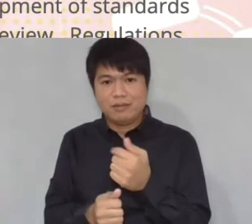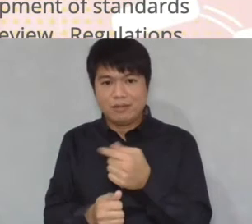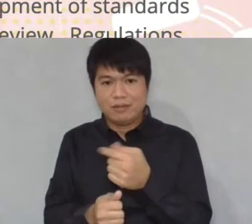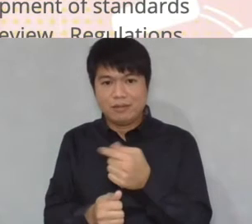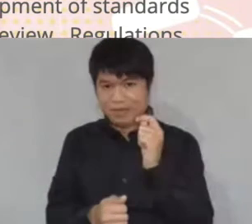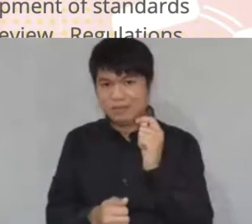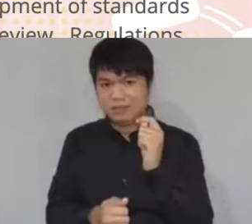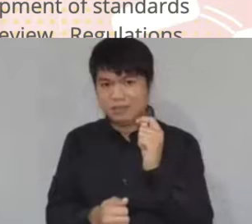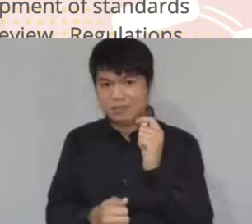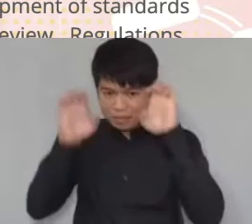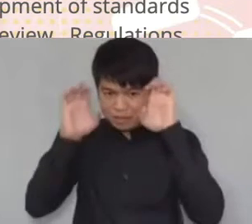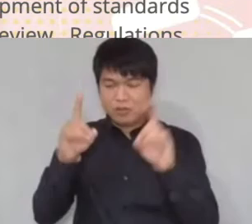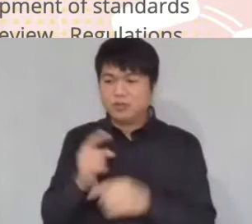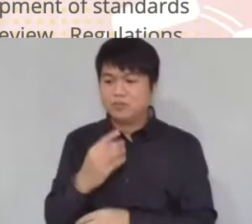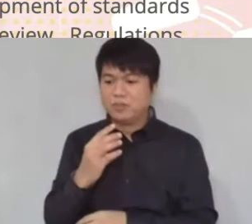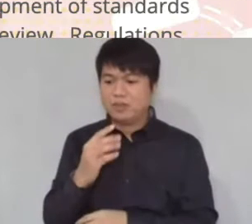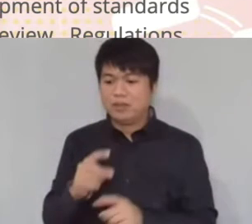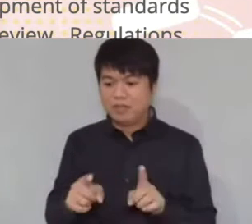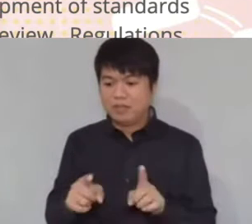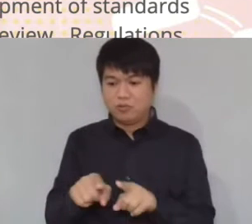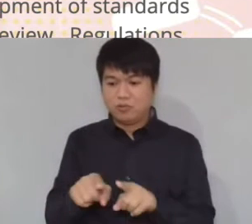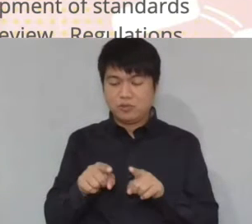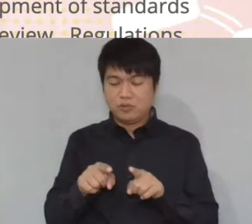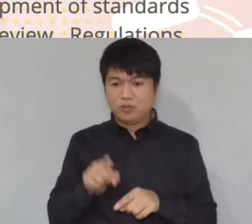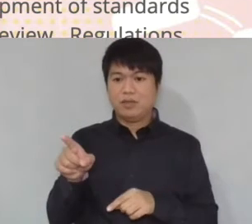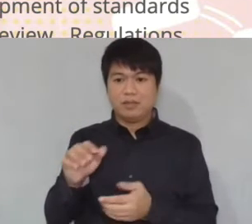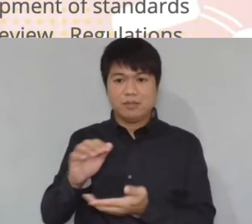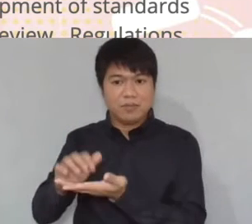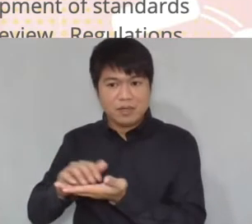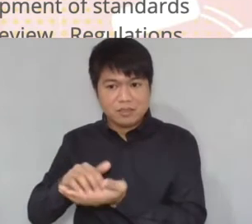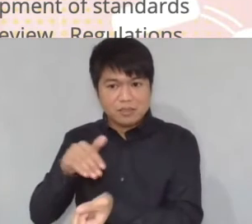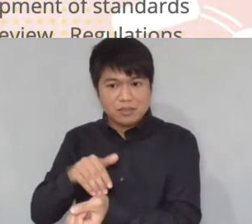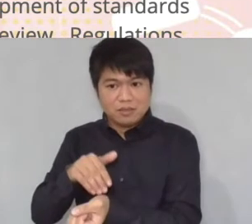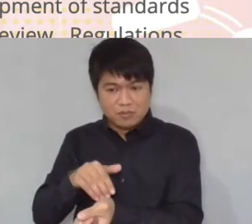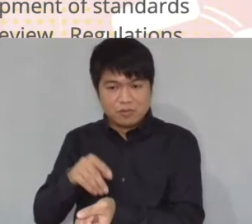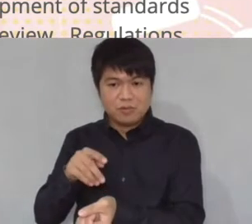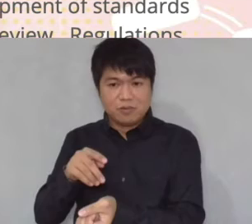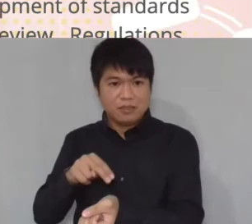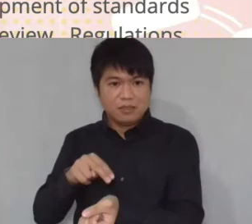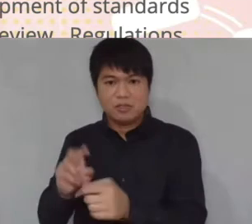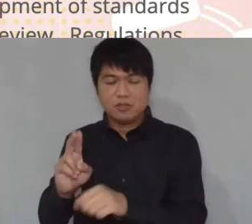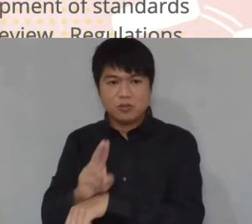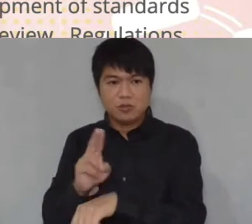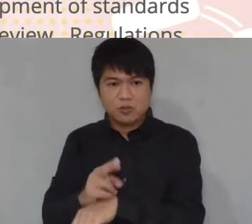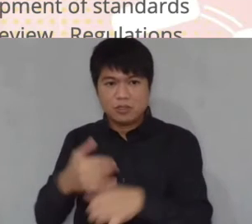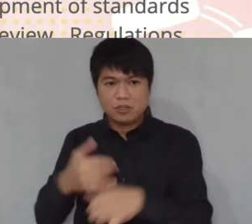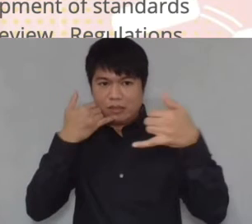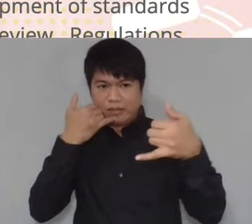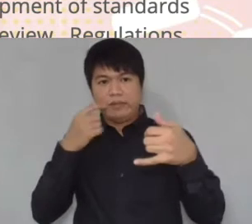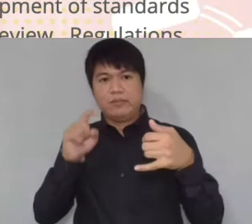those who are already in practice and using telehealth, we have to really catch up. And this is where the professional